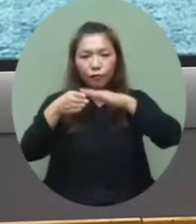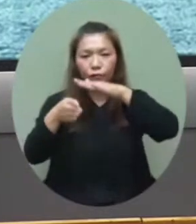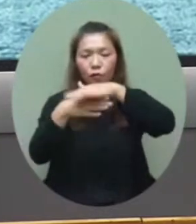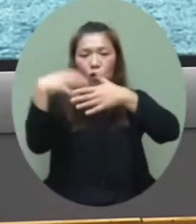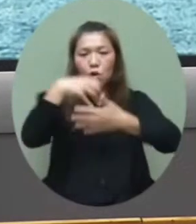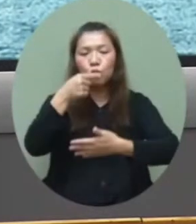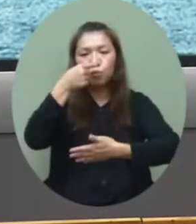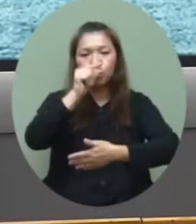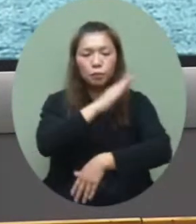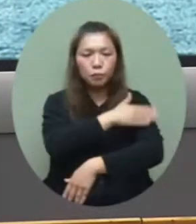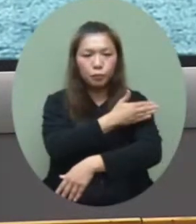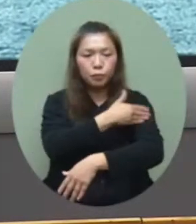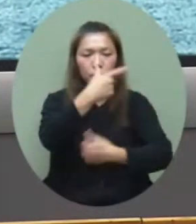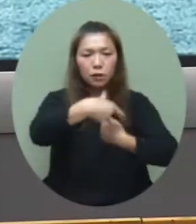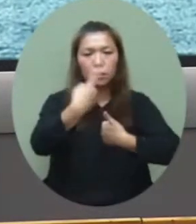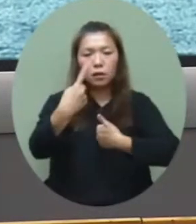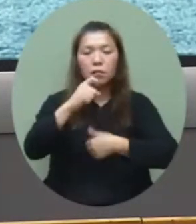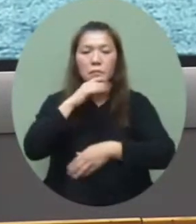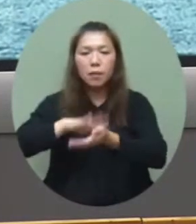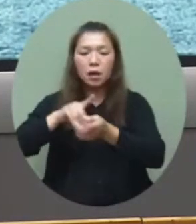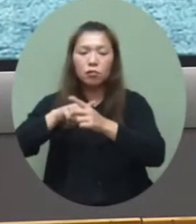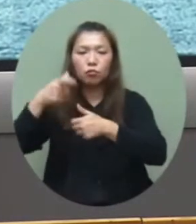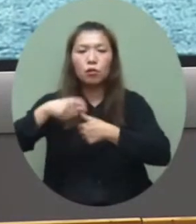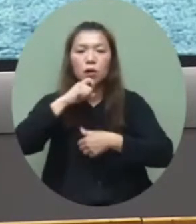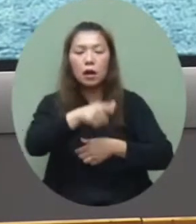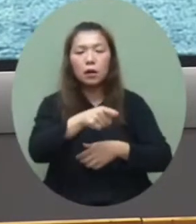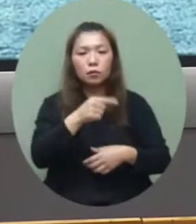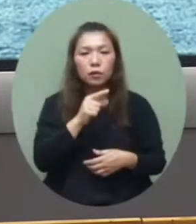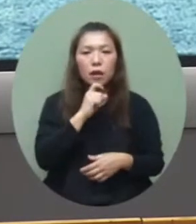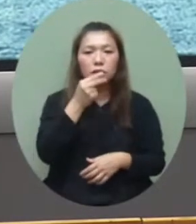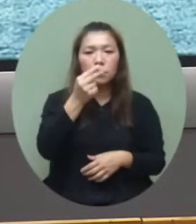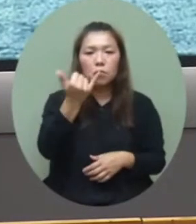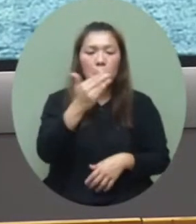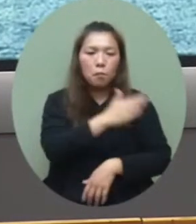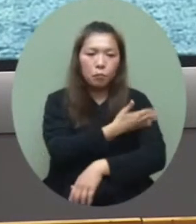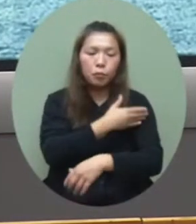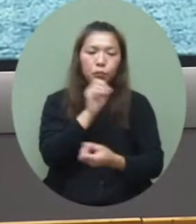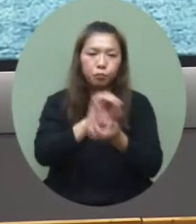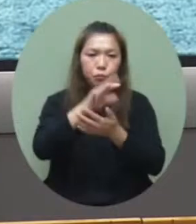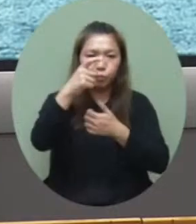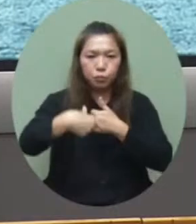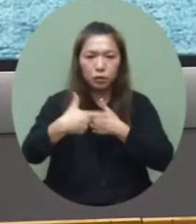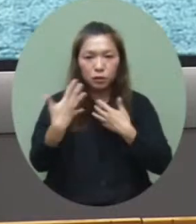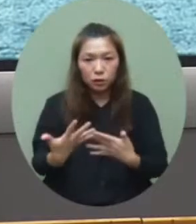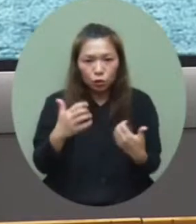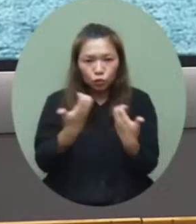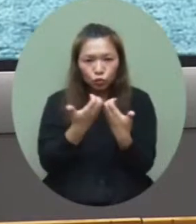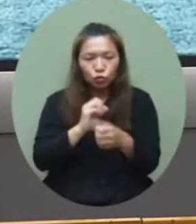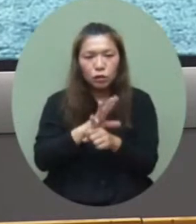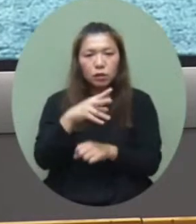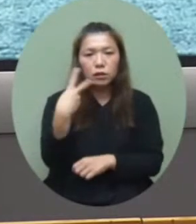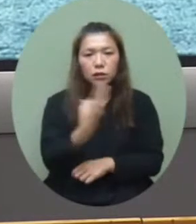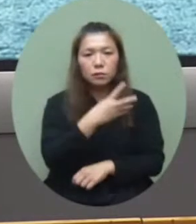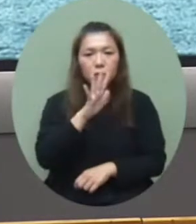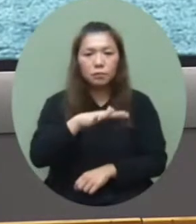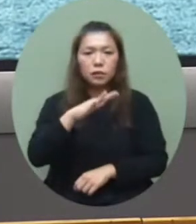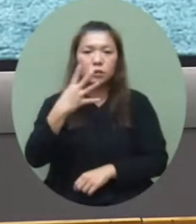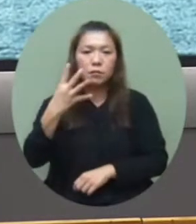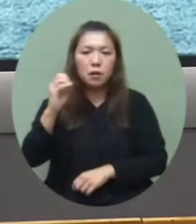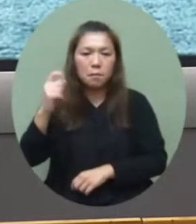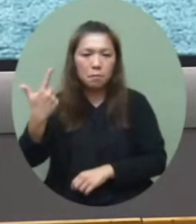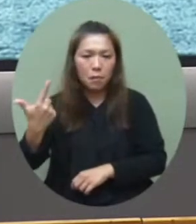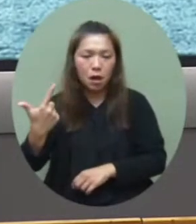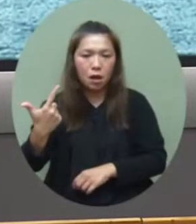during hospital admission screening. There is 1 close contact for staffers. We have 76 more staffers testing positive.